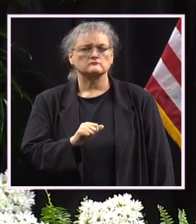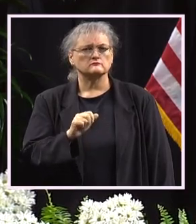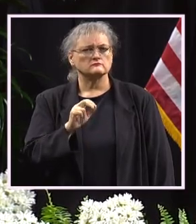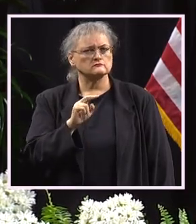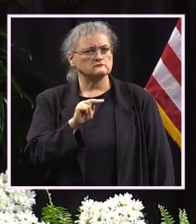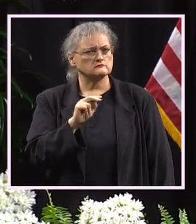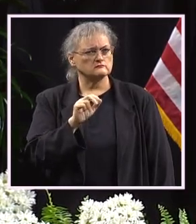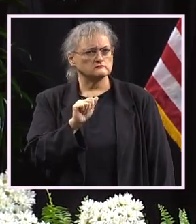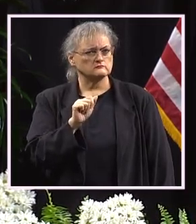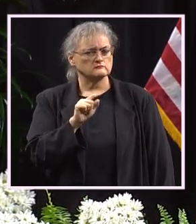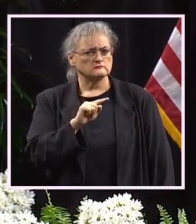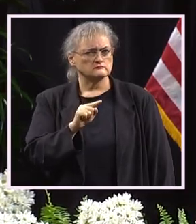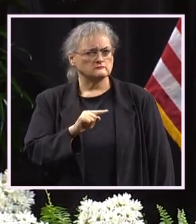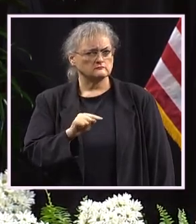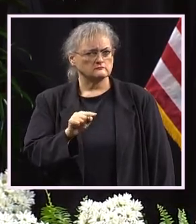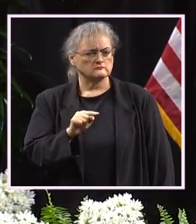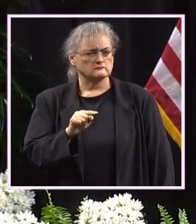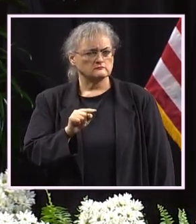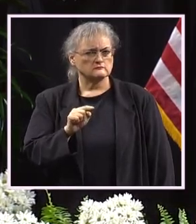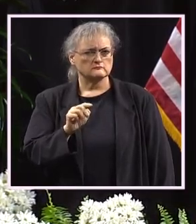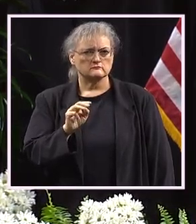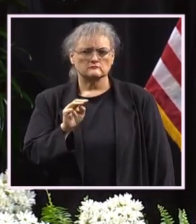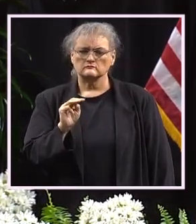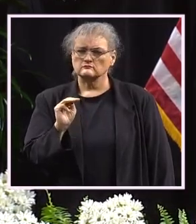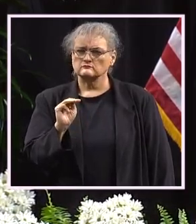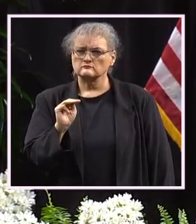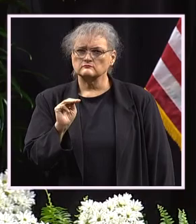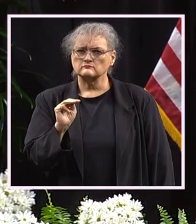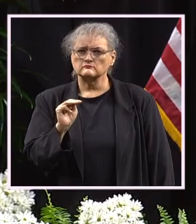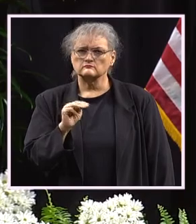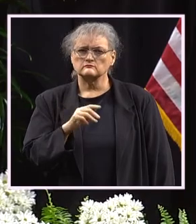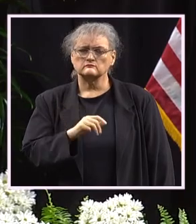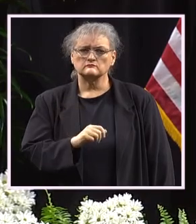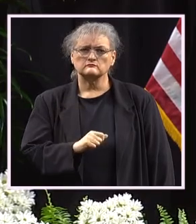Naz Magnogia.